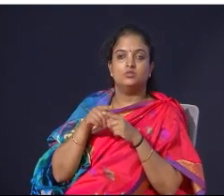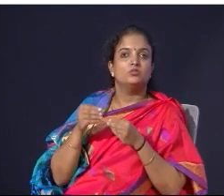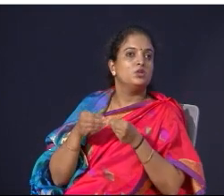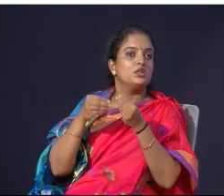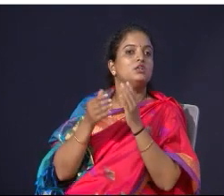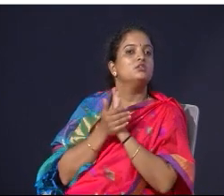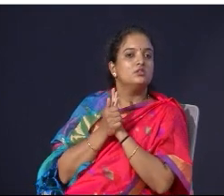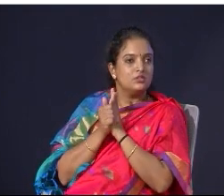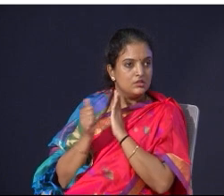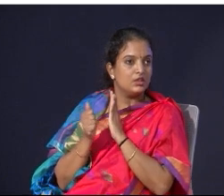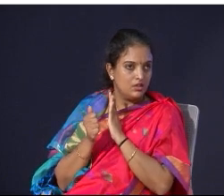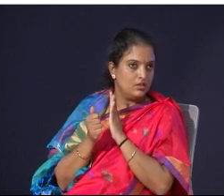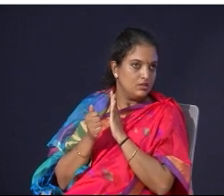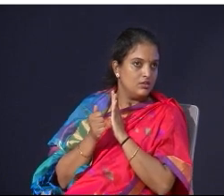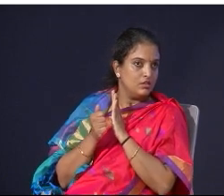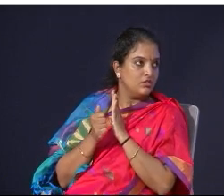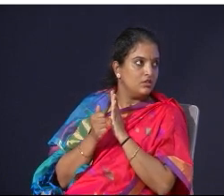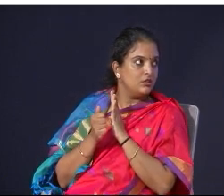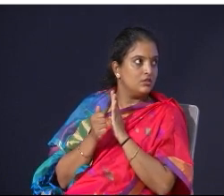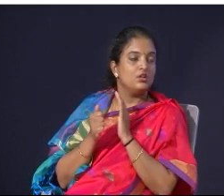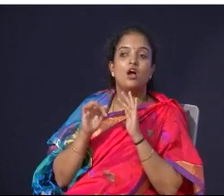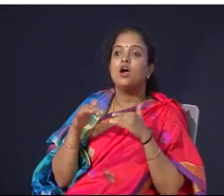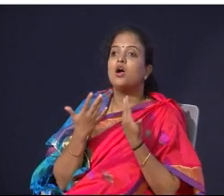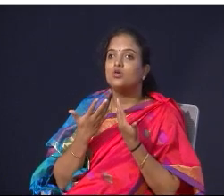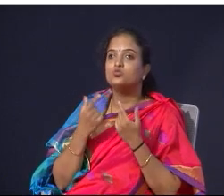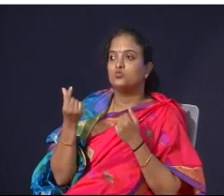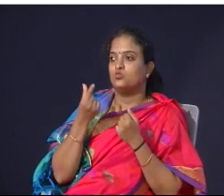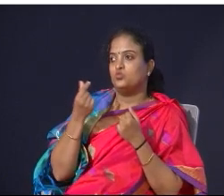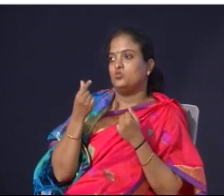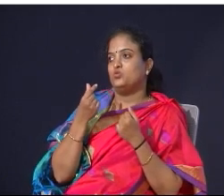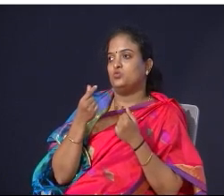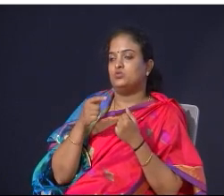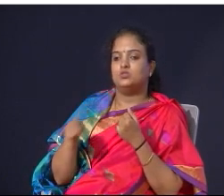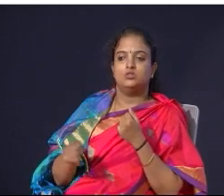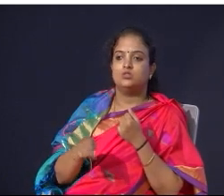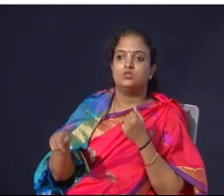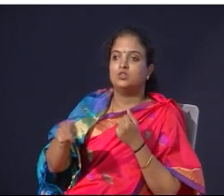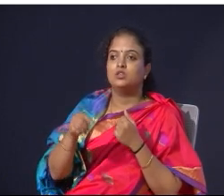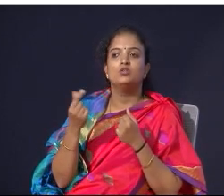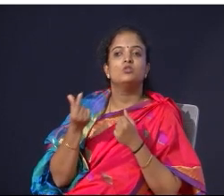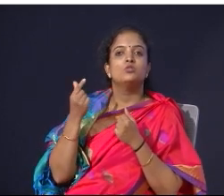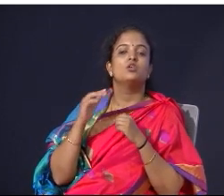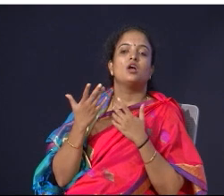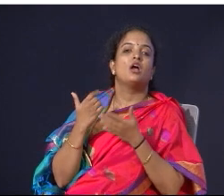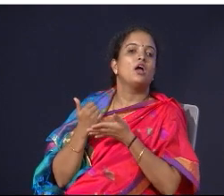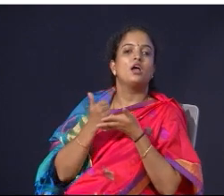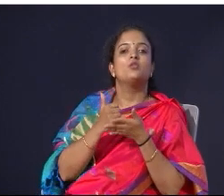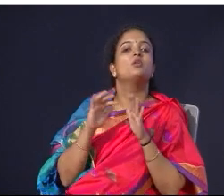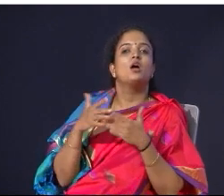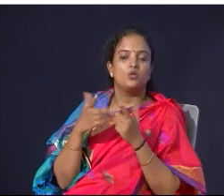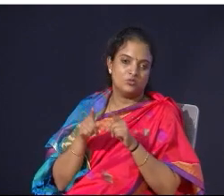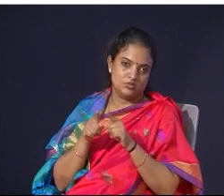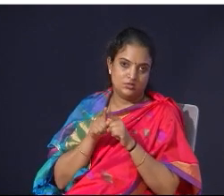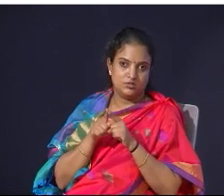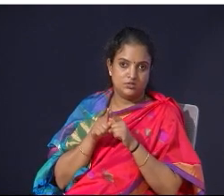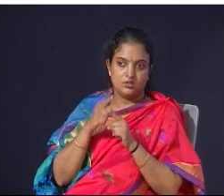right? They have to be taught how to use the cane, how to take help from another person, right? So if there's